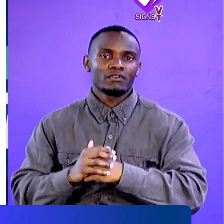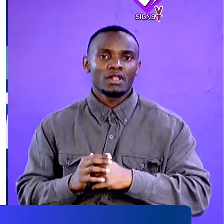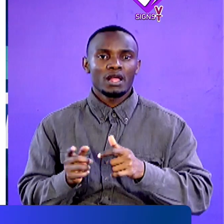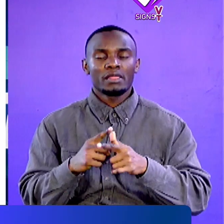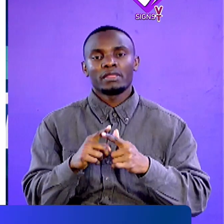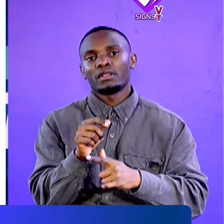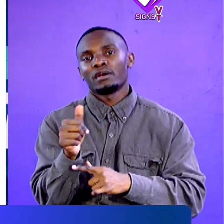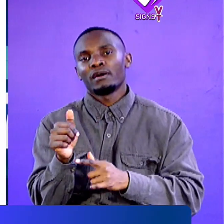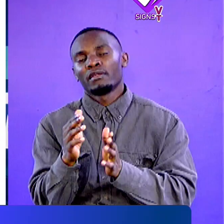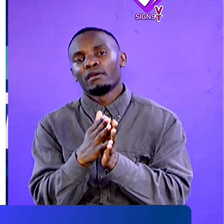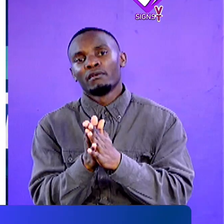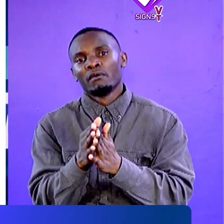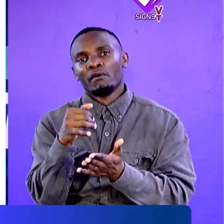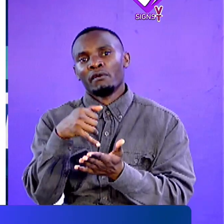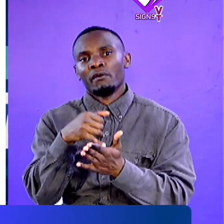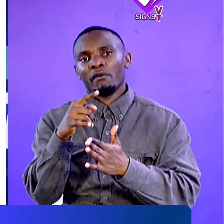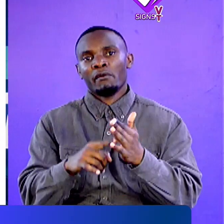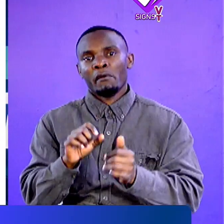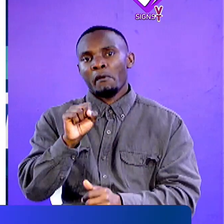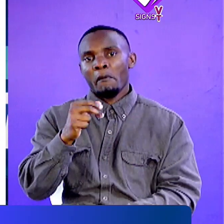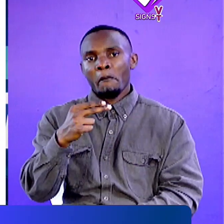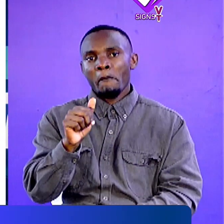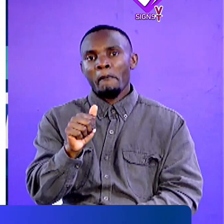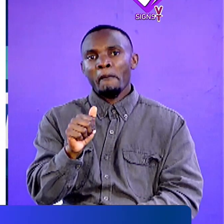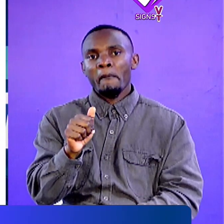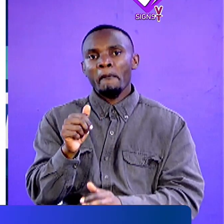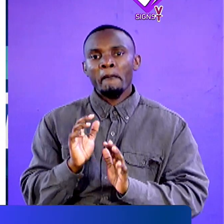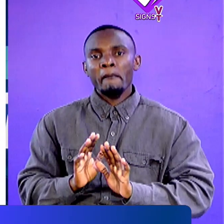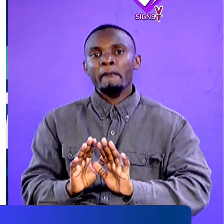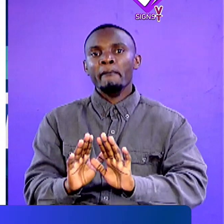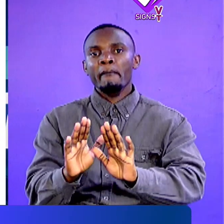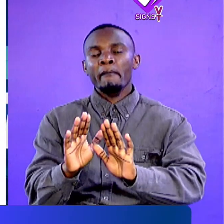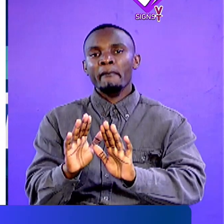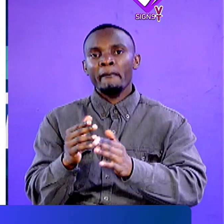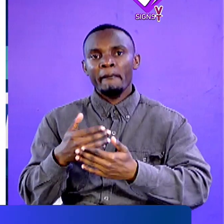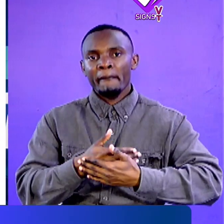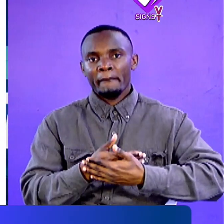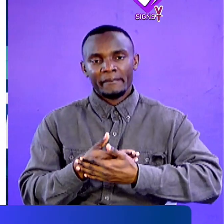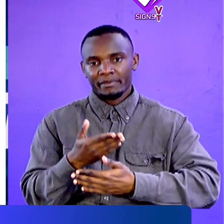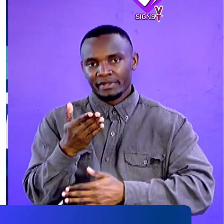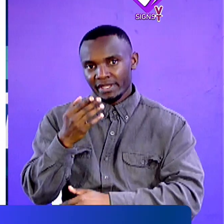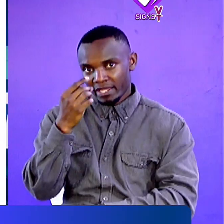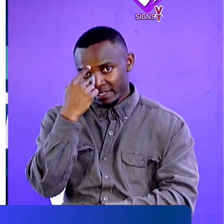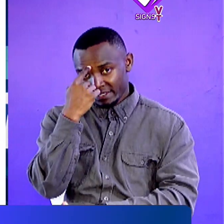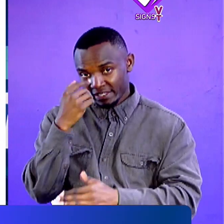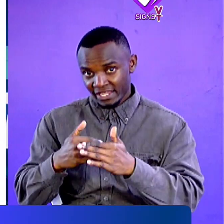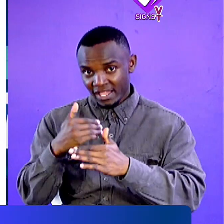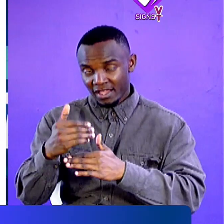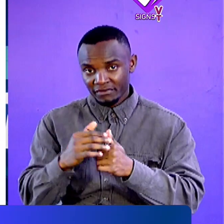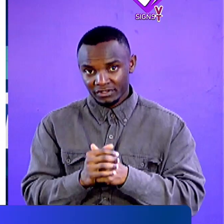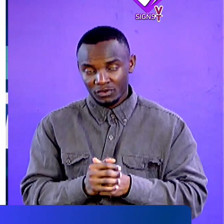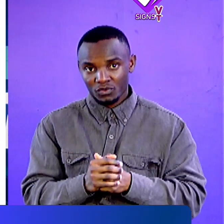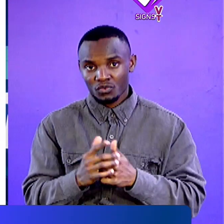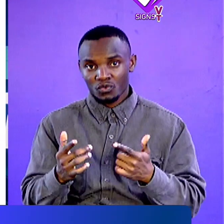other stories include Shah abandons baby in India after life-saving heart surgery. That is on page